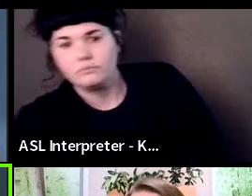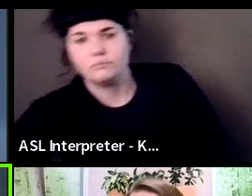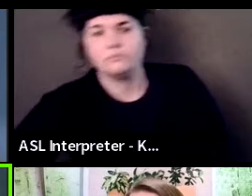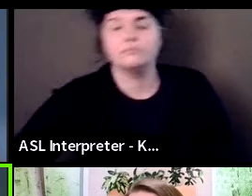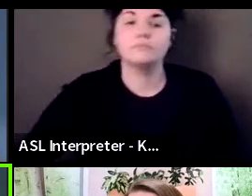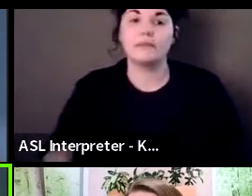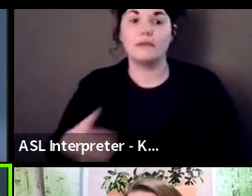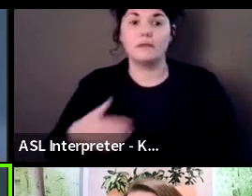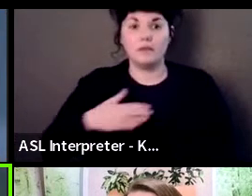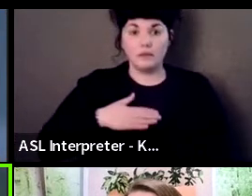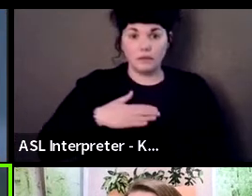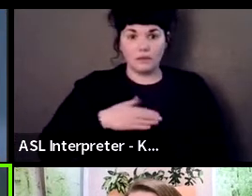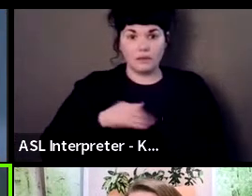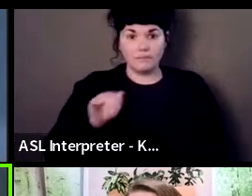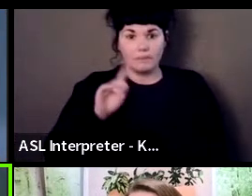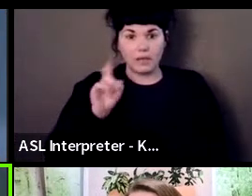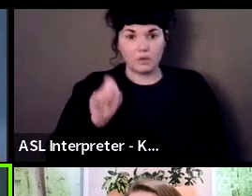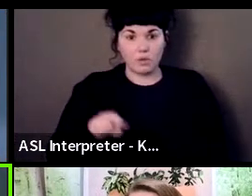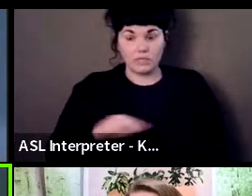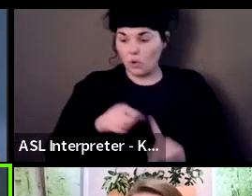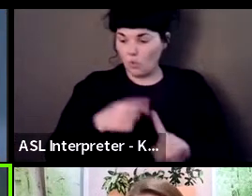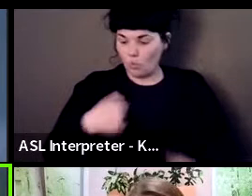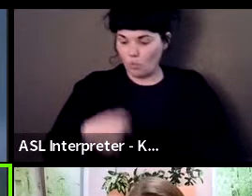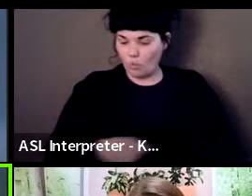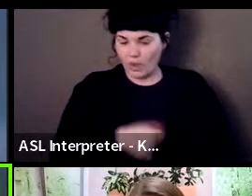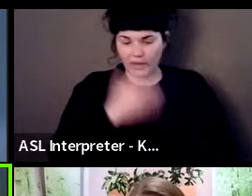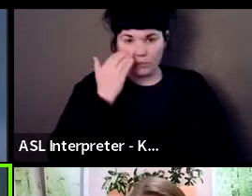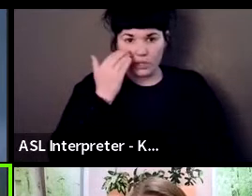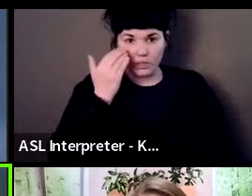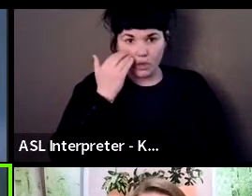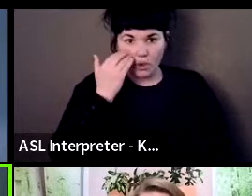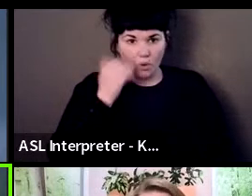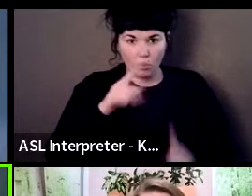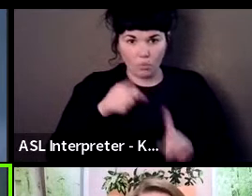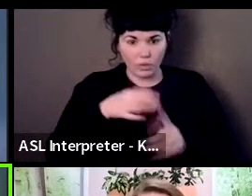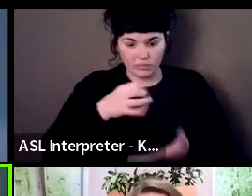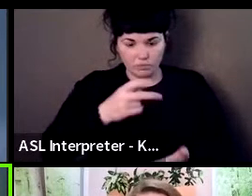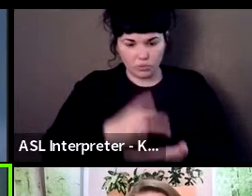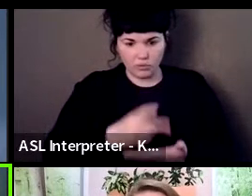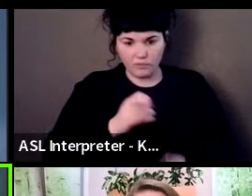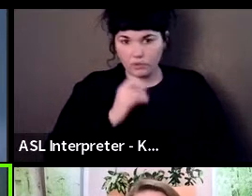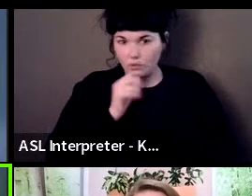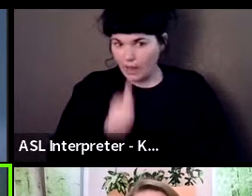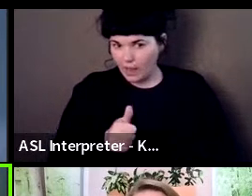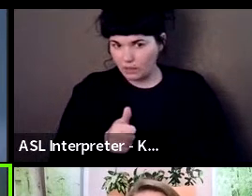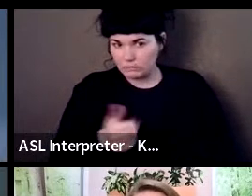My question is when will we know when it's approved or not, I suppose?